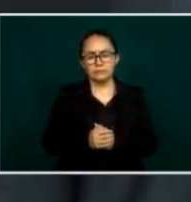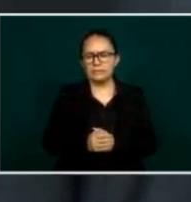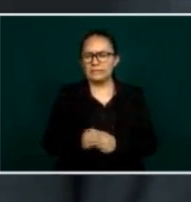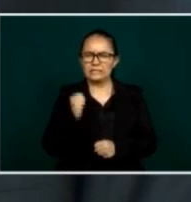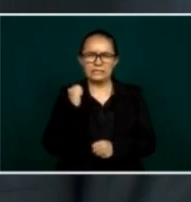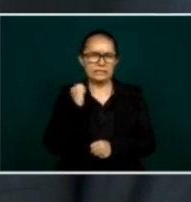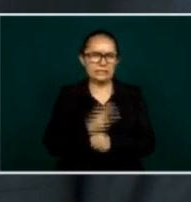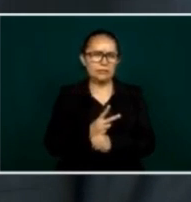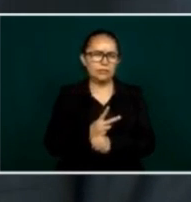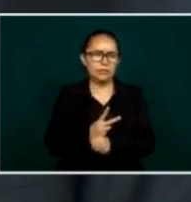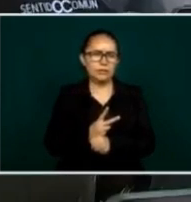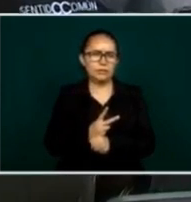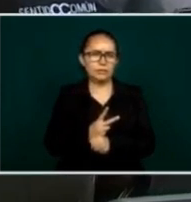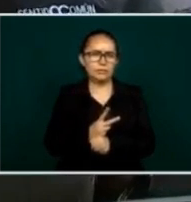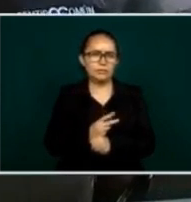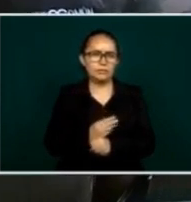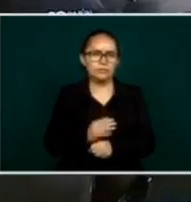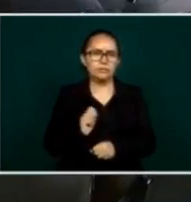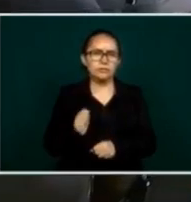very early every day,